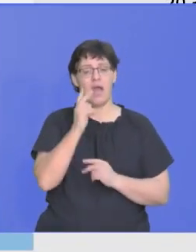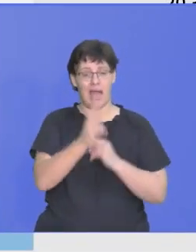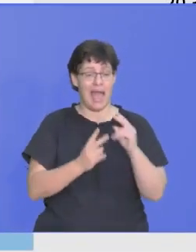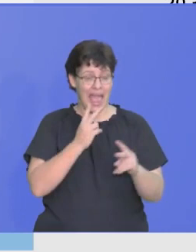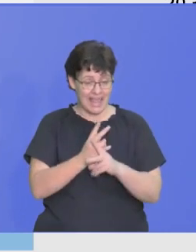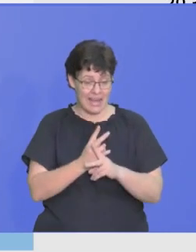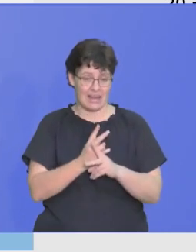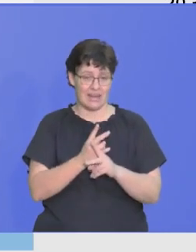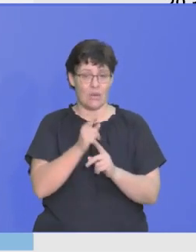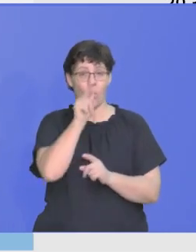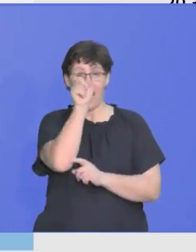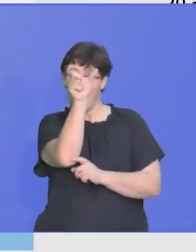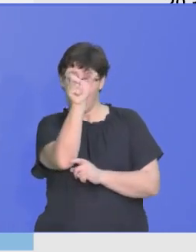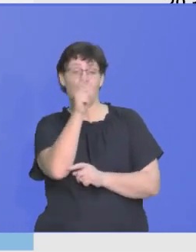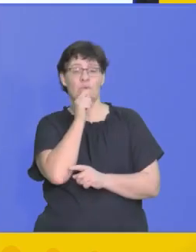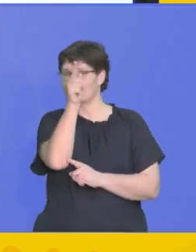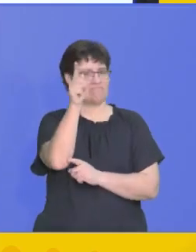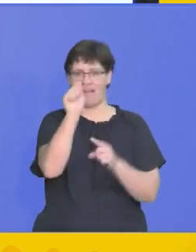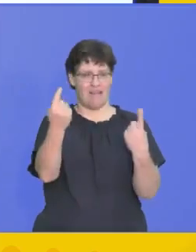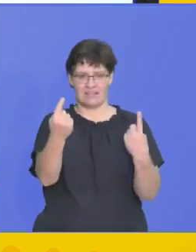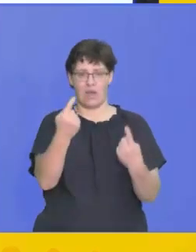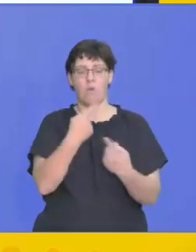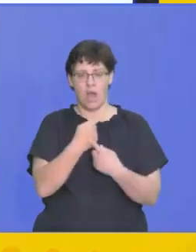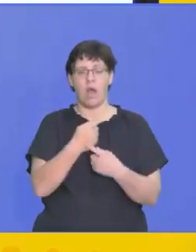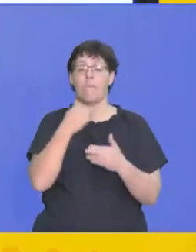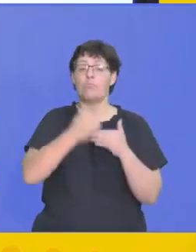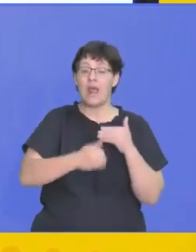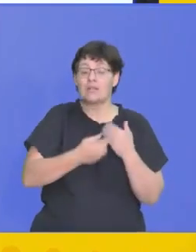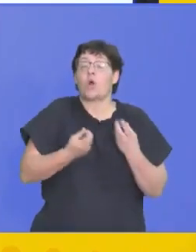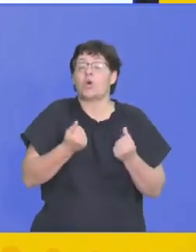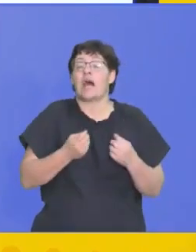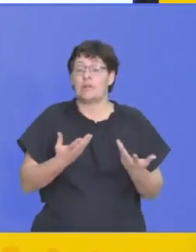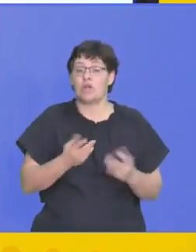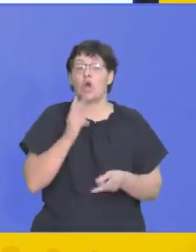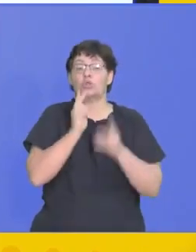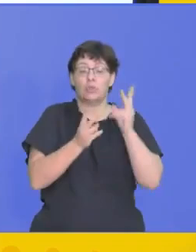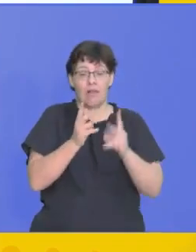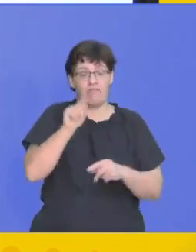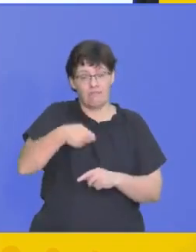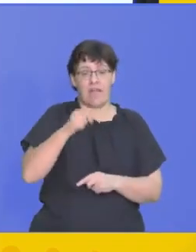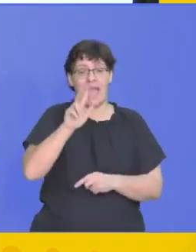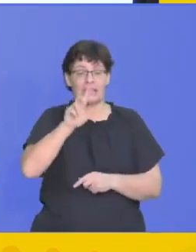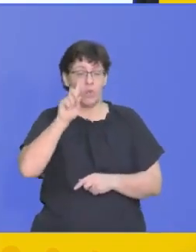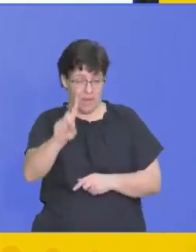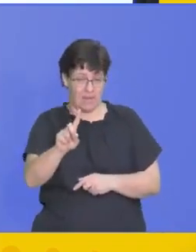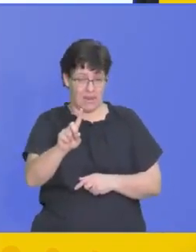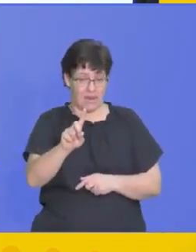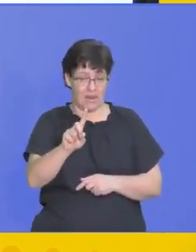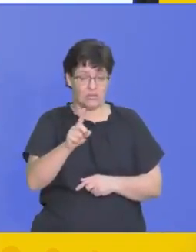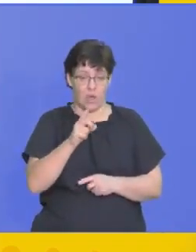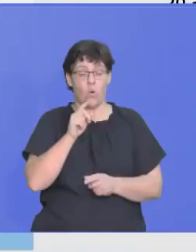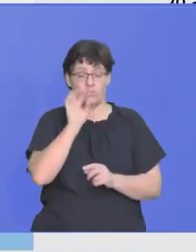to retype the number because I now want the whole number. Bread would have cost me 12 Rand 81. So I'm